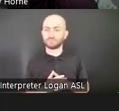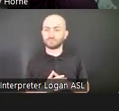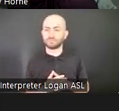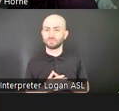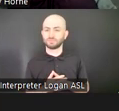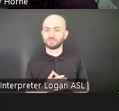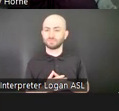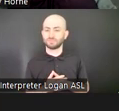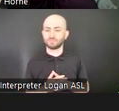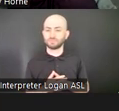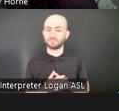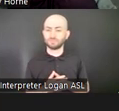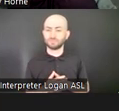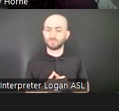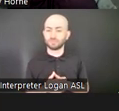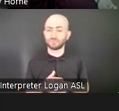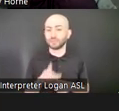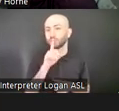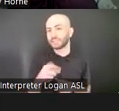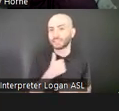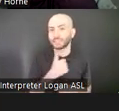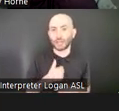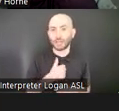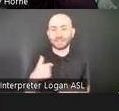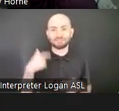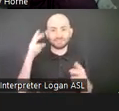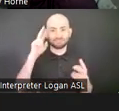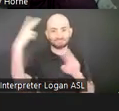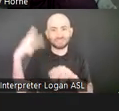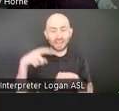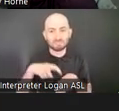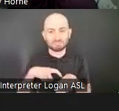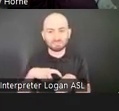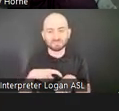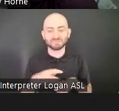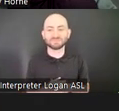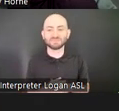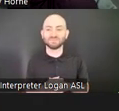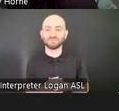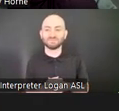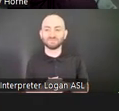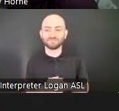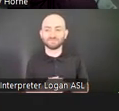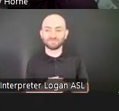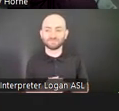i'm really sorry that i misjudged at the time um but